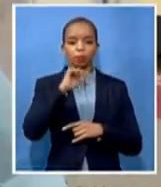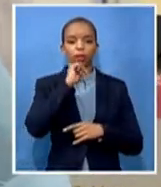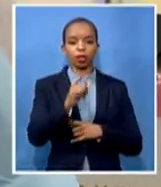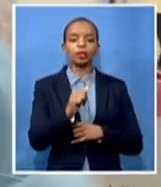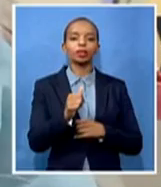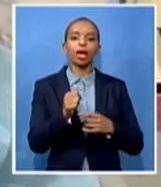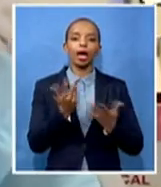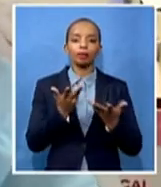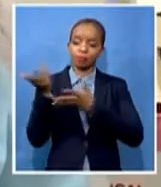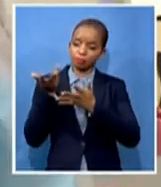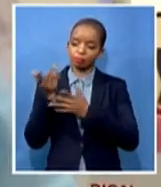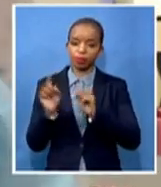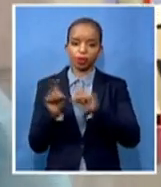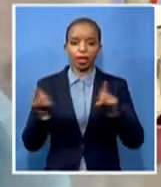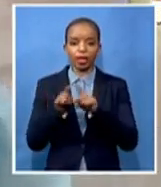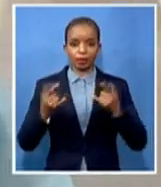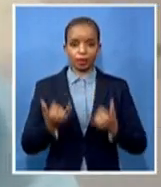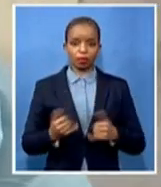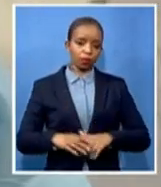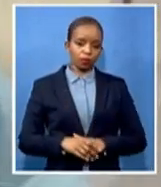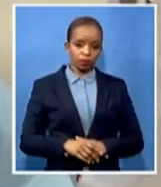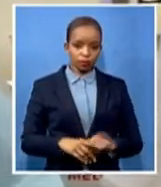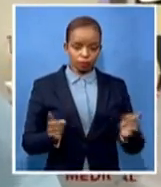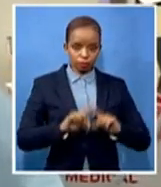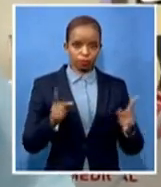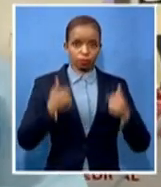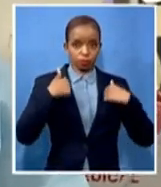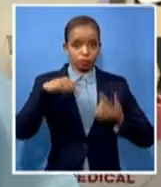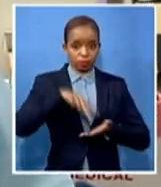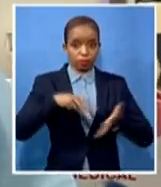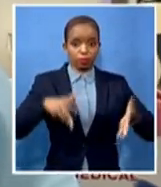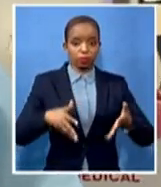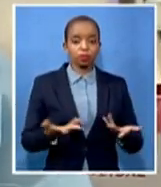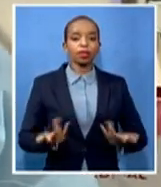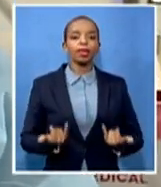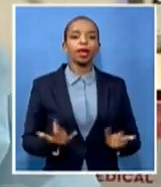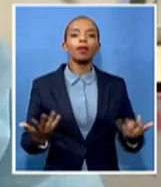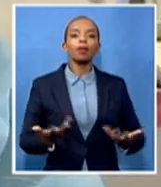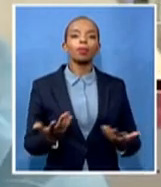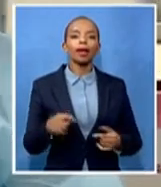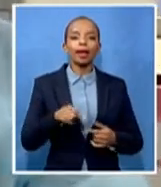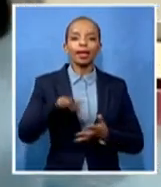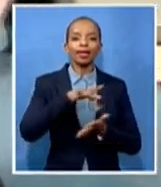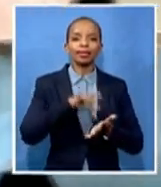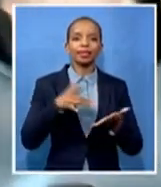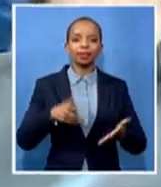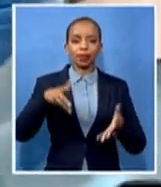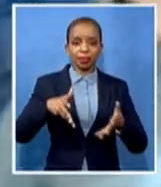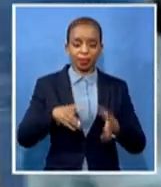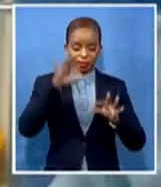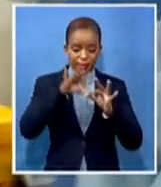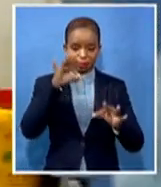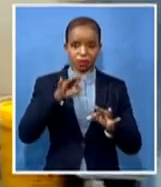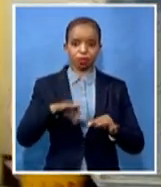standing at the moment is at the center of this particular ward, also to minimize the risk for my colleague and I, video